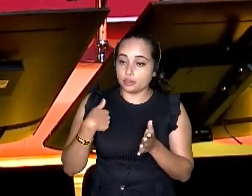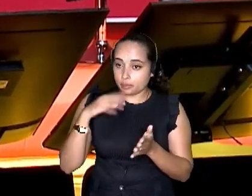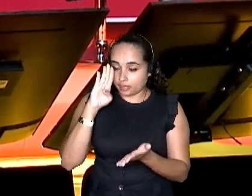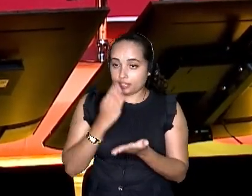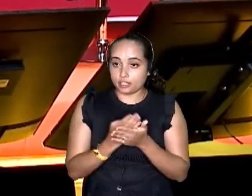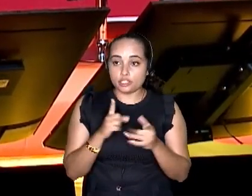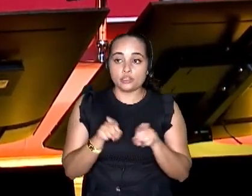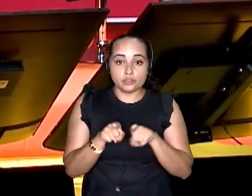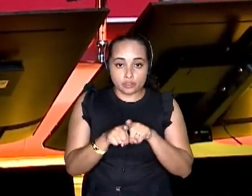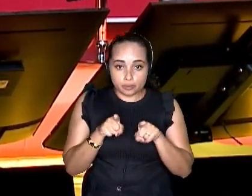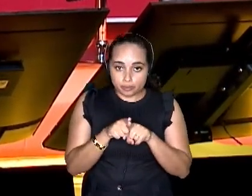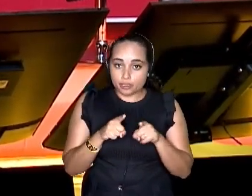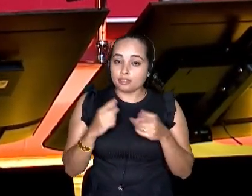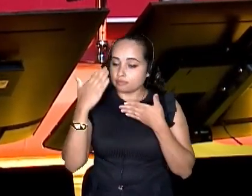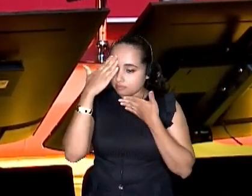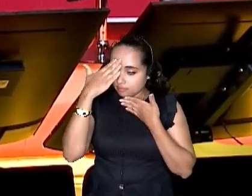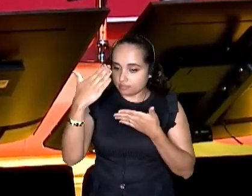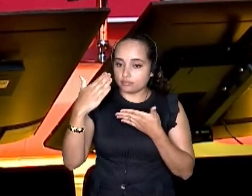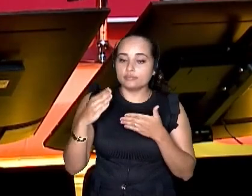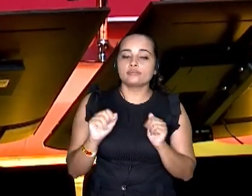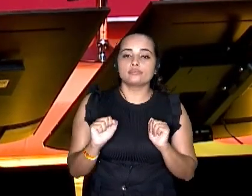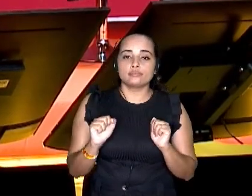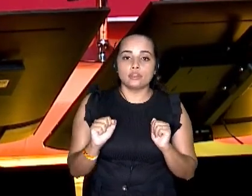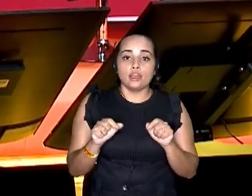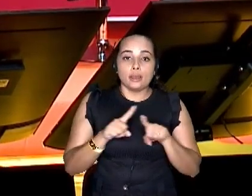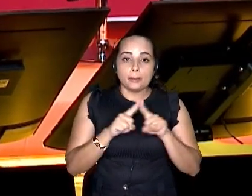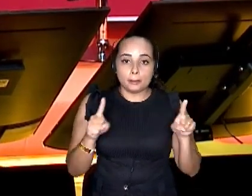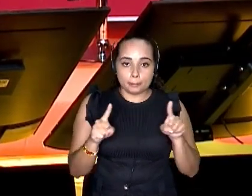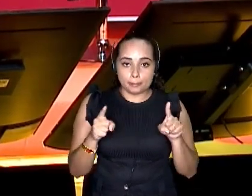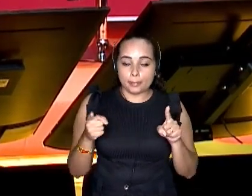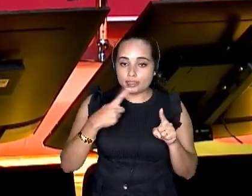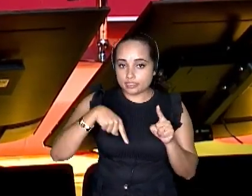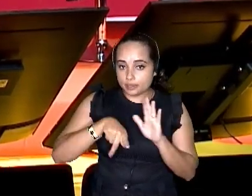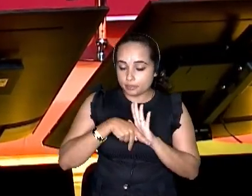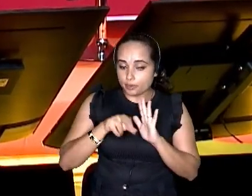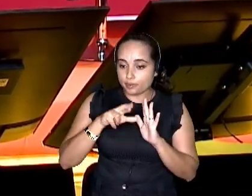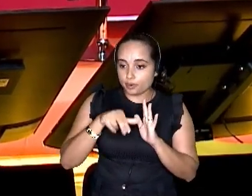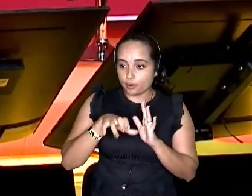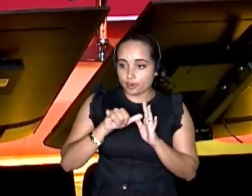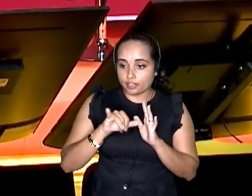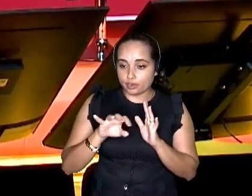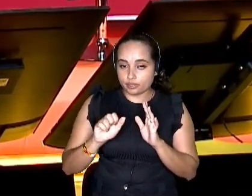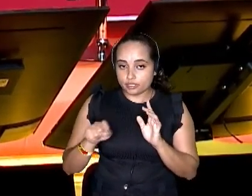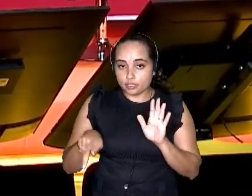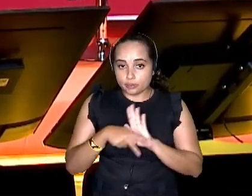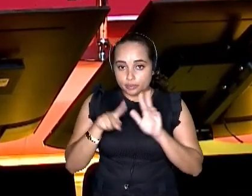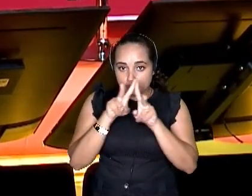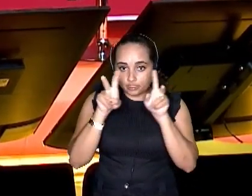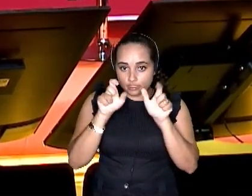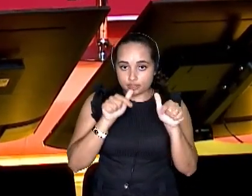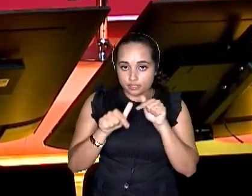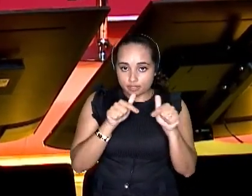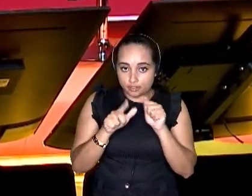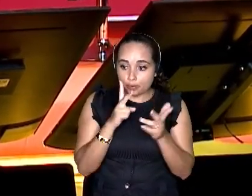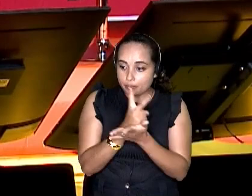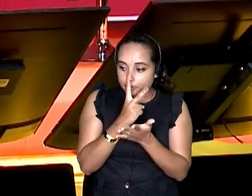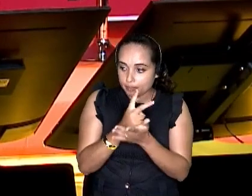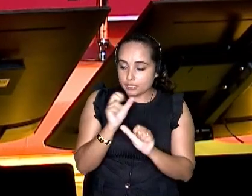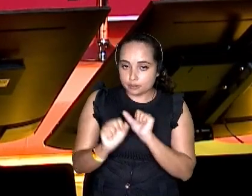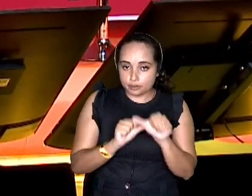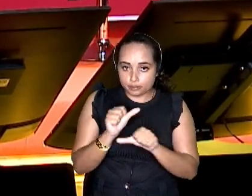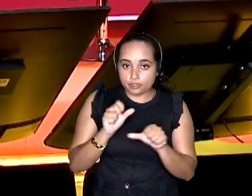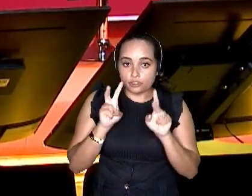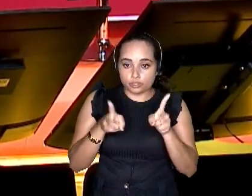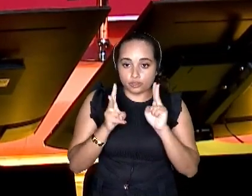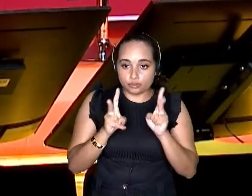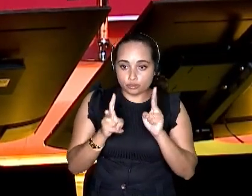acredito que também graças ao trabalho da AmCham, mas quanto aos royalties sobre serviço, a gente continua tendo problema. Então, mesmo com essa mudança,